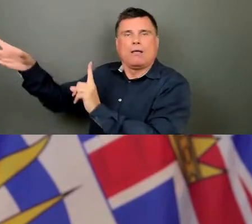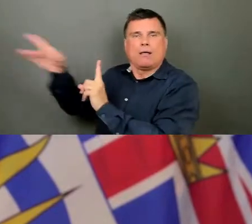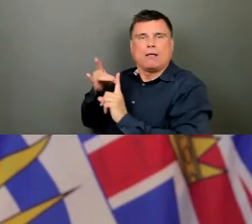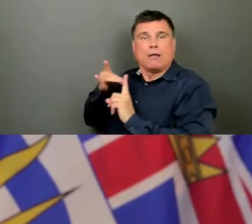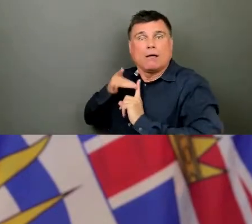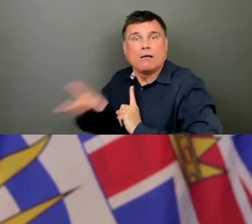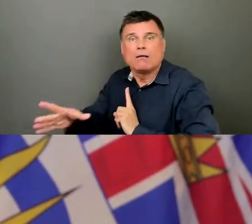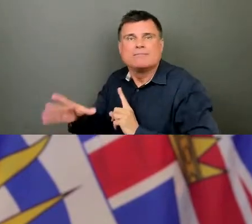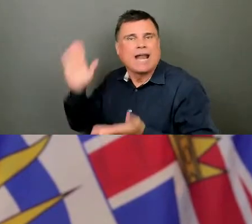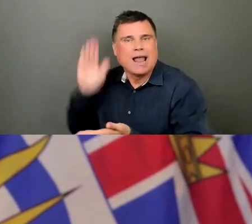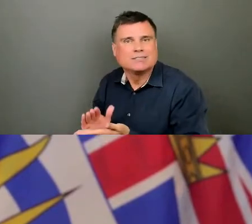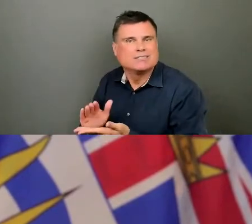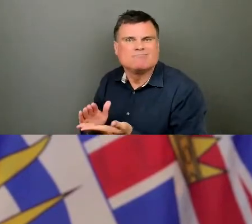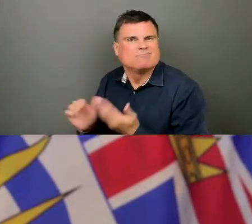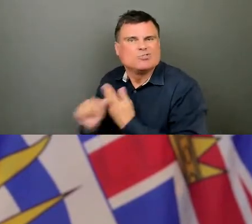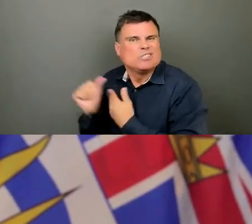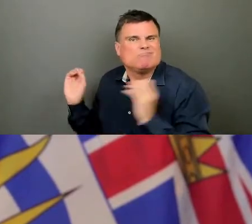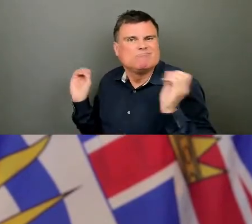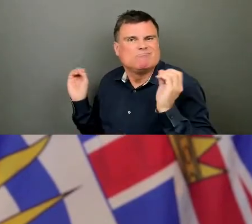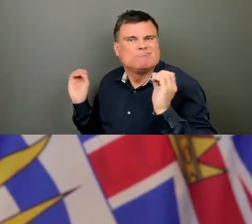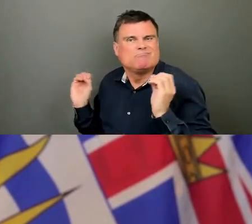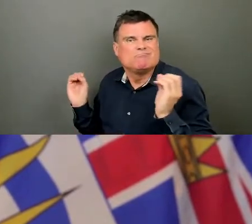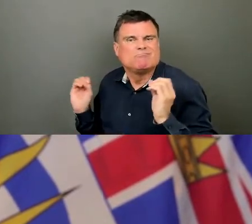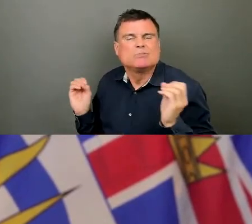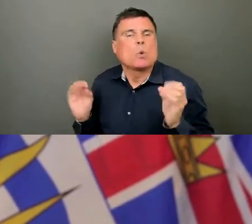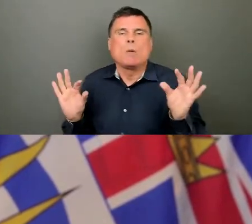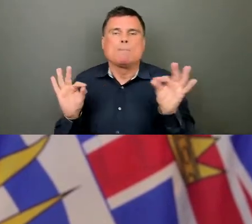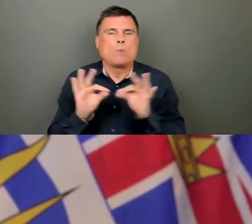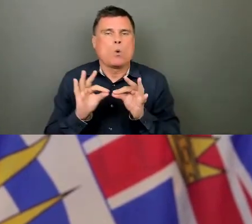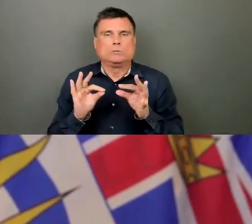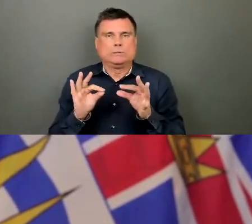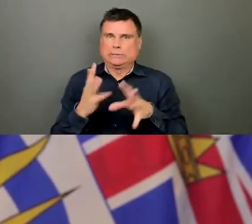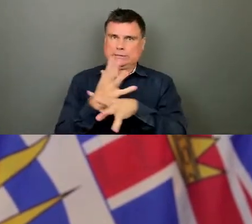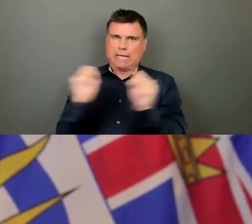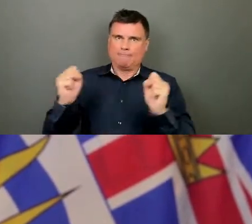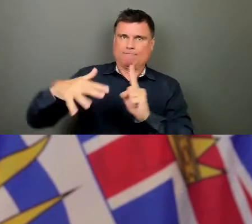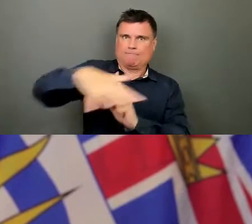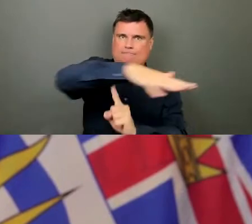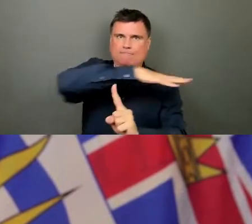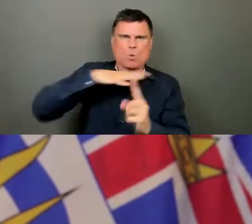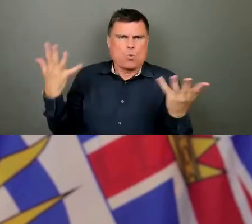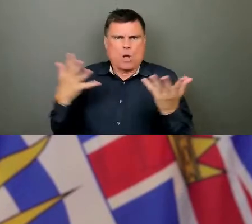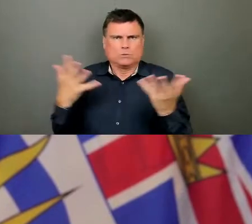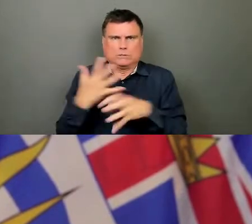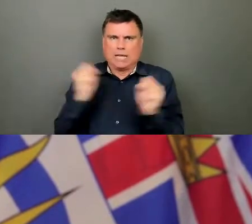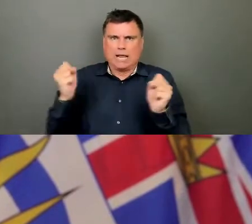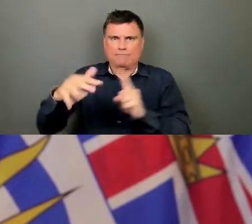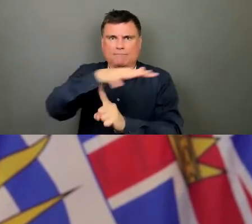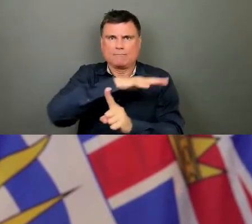down. So these are the things that will make schools safer again this year. We all just need to,